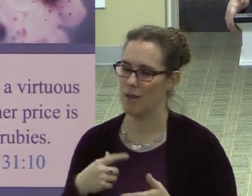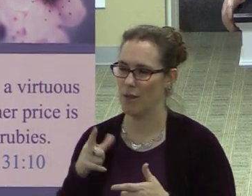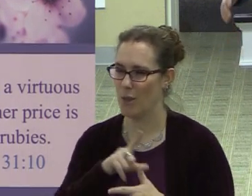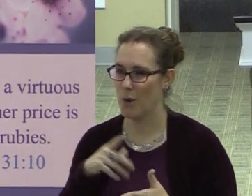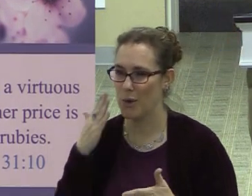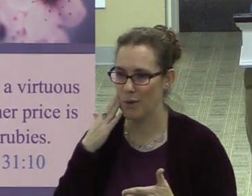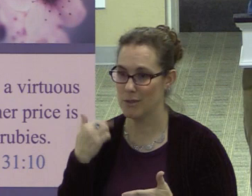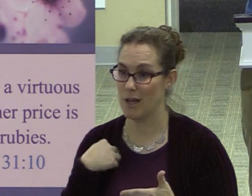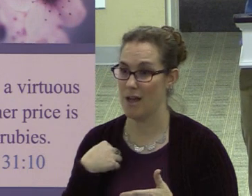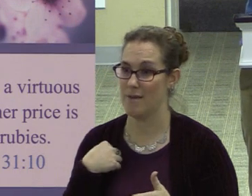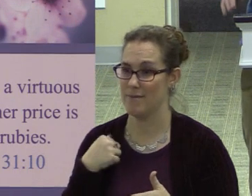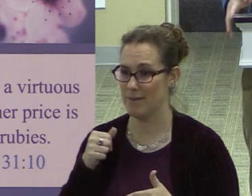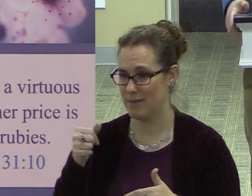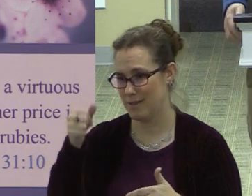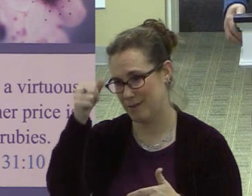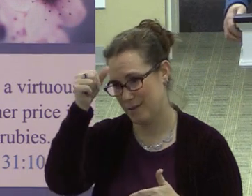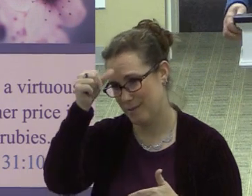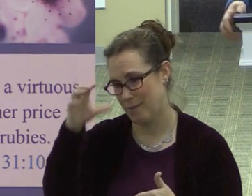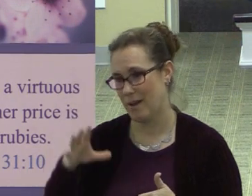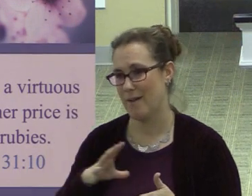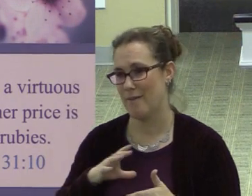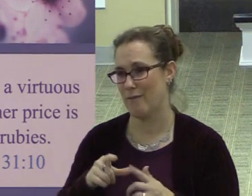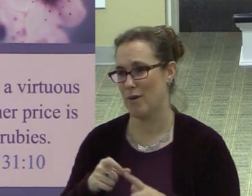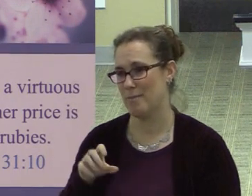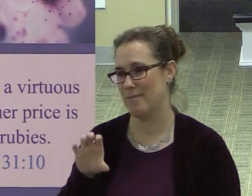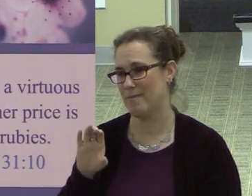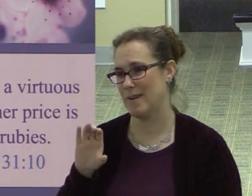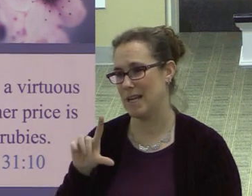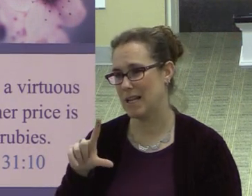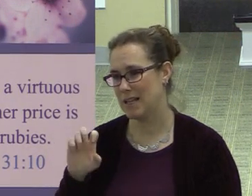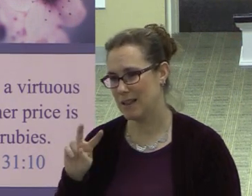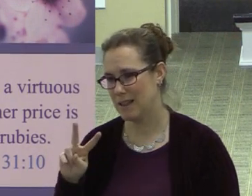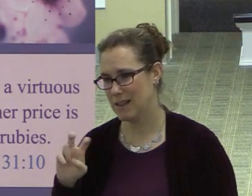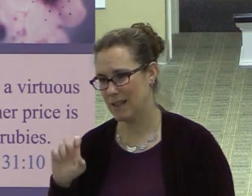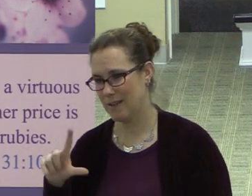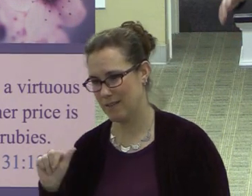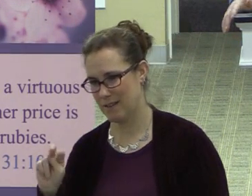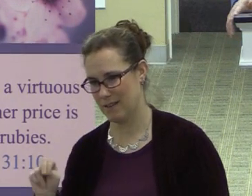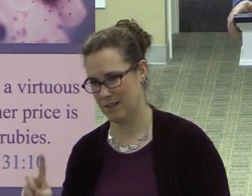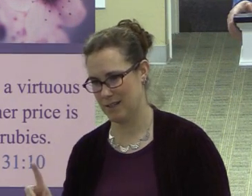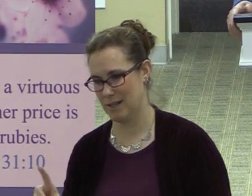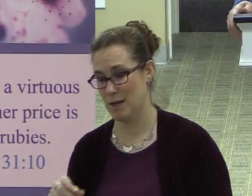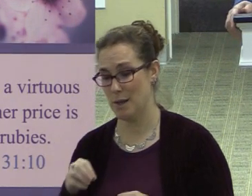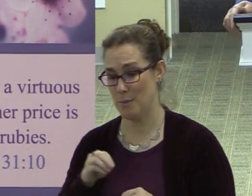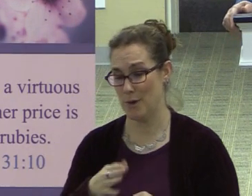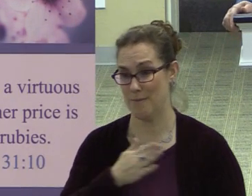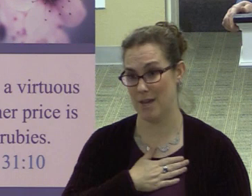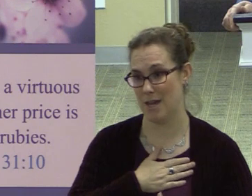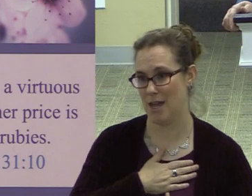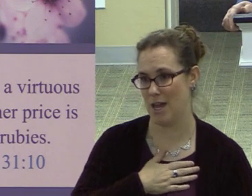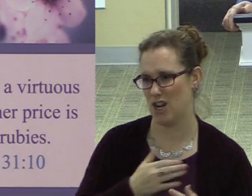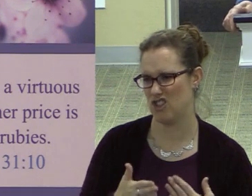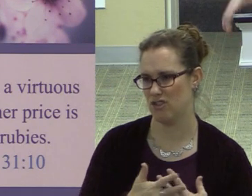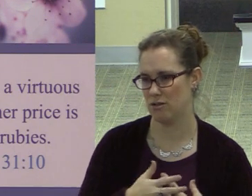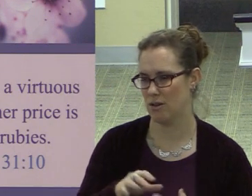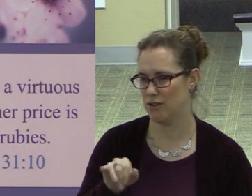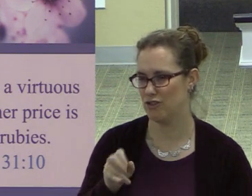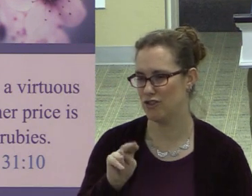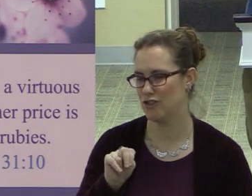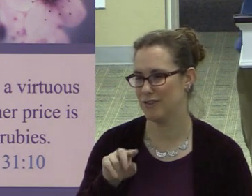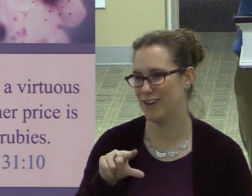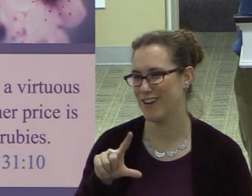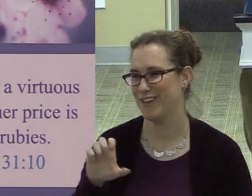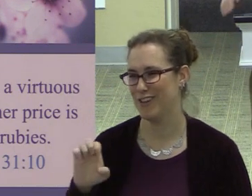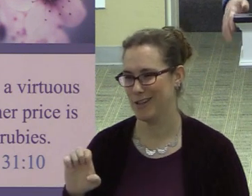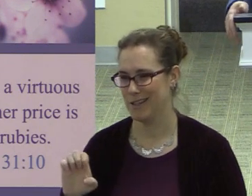I'm the guy from Cleveland. And He's going to put me in the jungle. Just, again, to me, that's just a really bad idea. And so it's